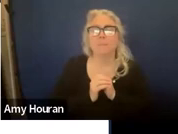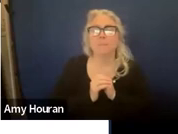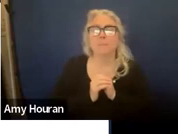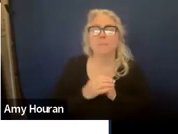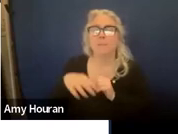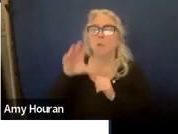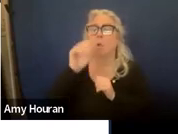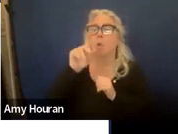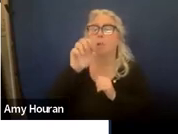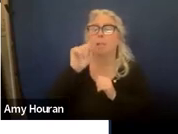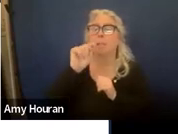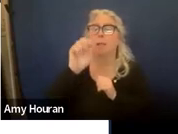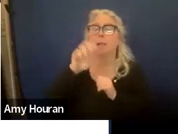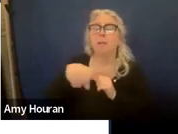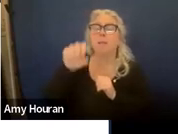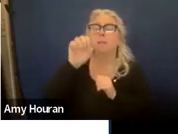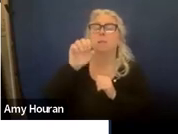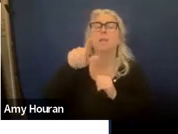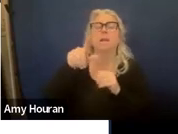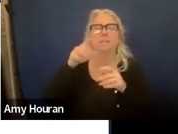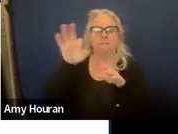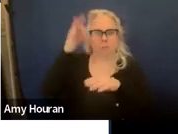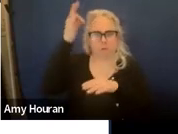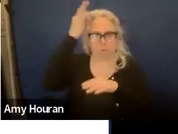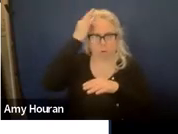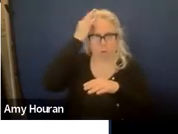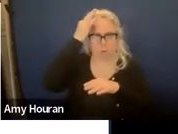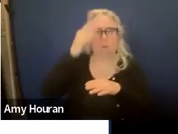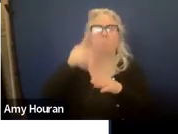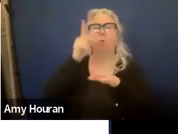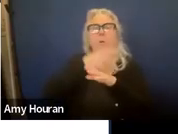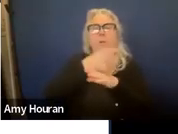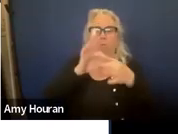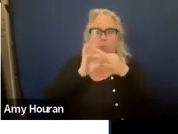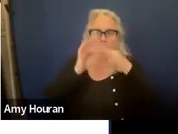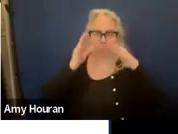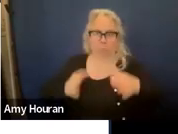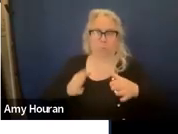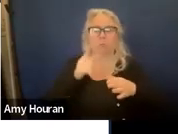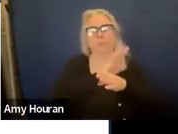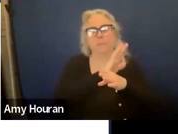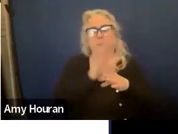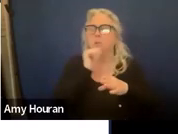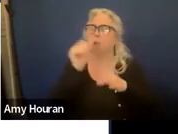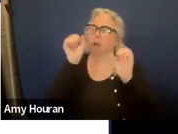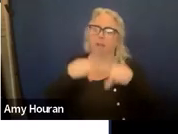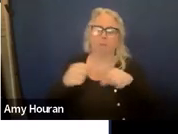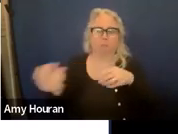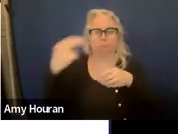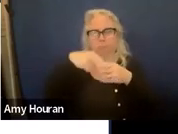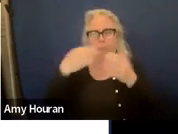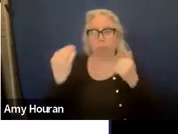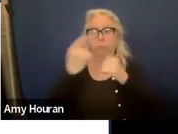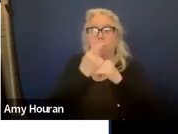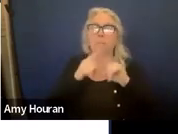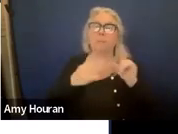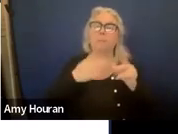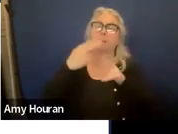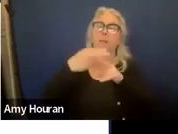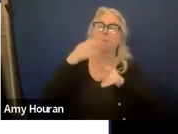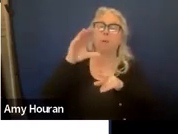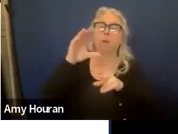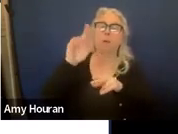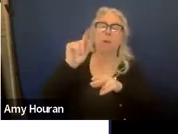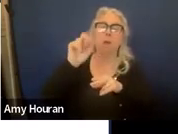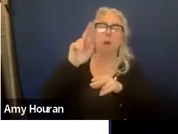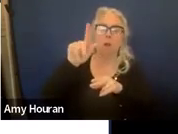Colette Sullivan is our federal programs coordinator. She is busy doing other things, so she's not able to be with us today. But my name is Carly Thibodeau,